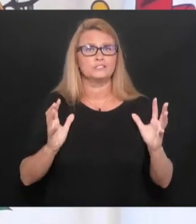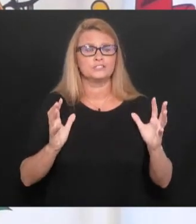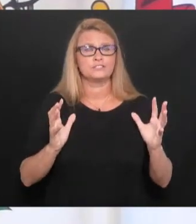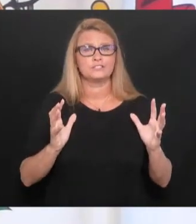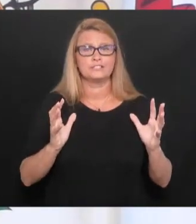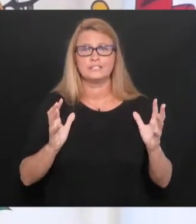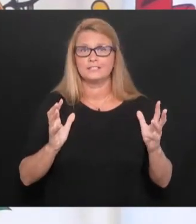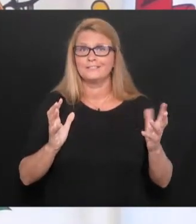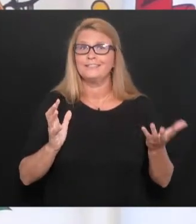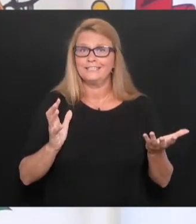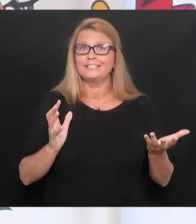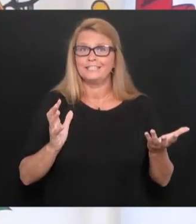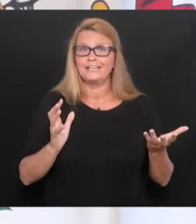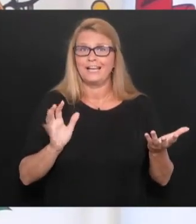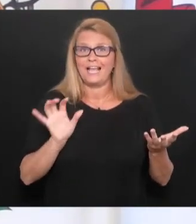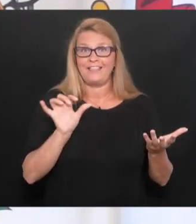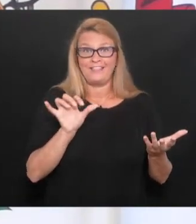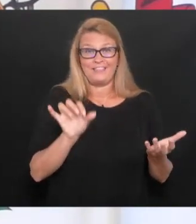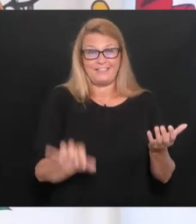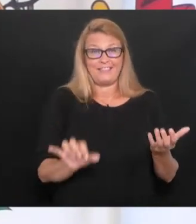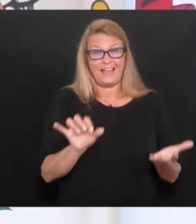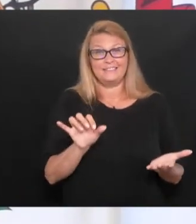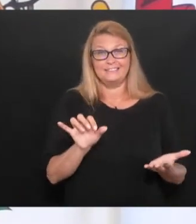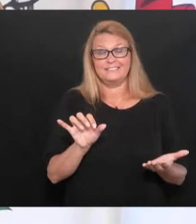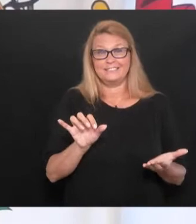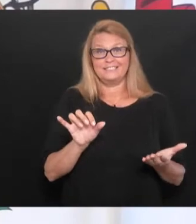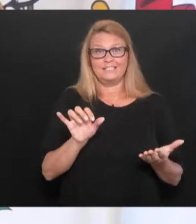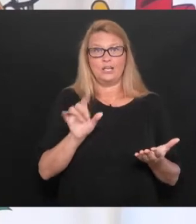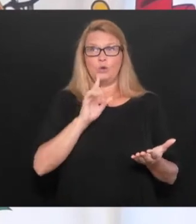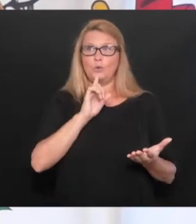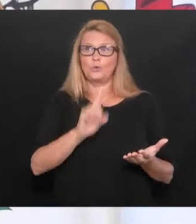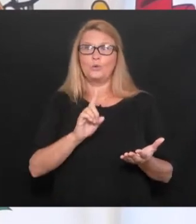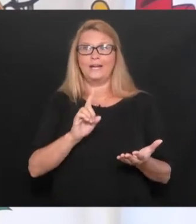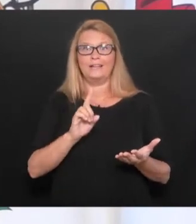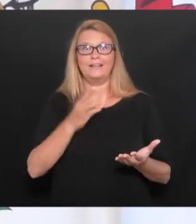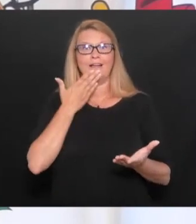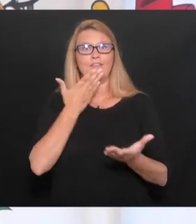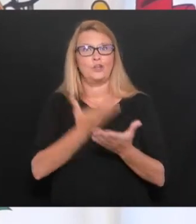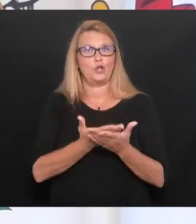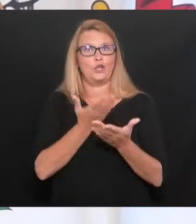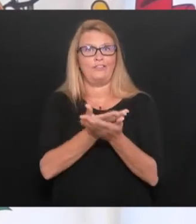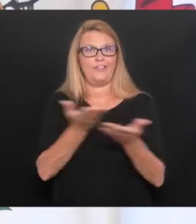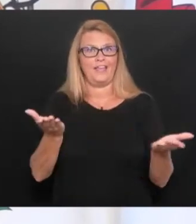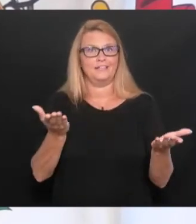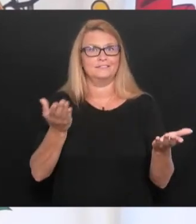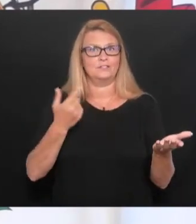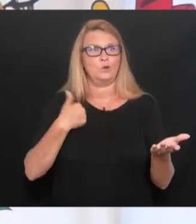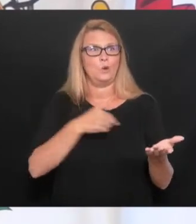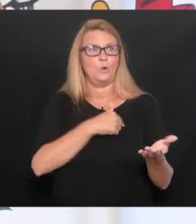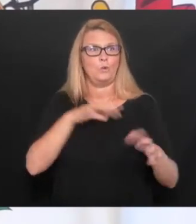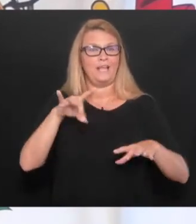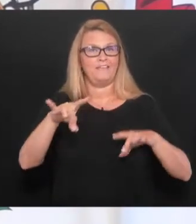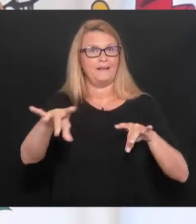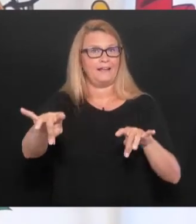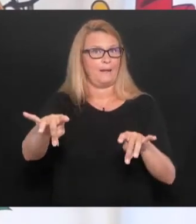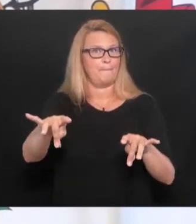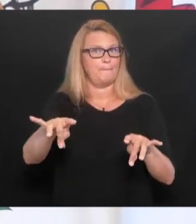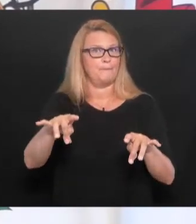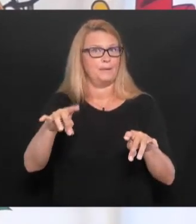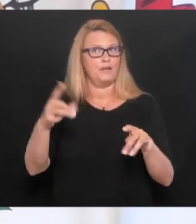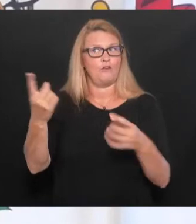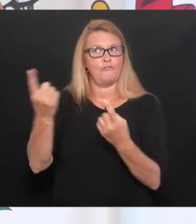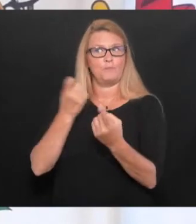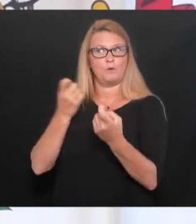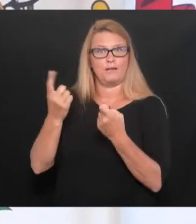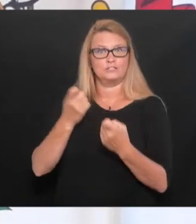Virginia. It is amazing the good stuff that you find. But on this issue,